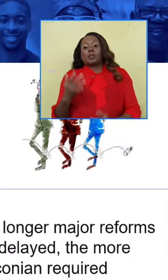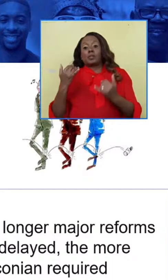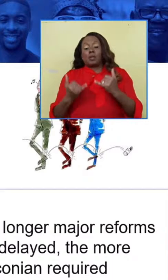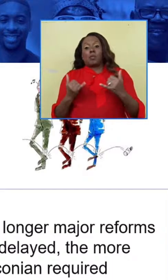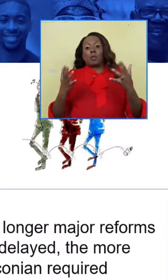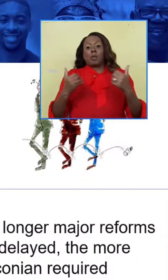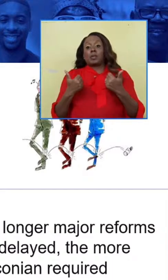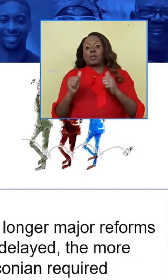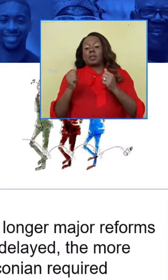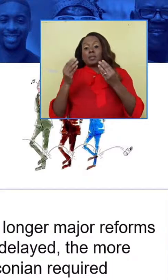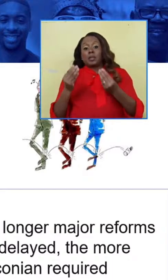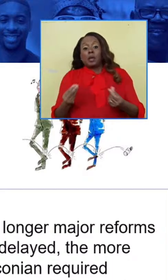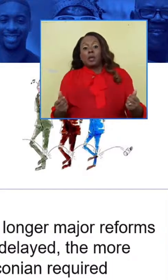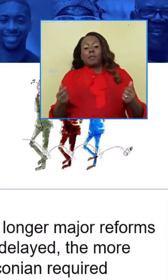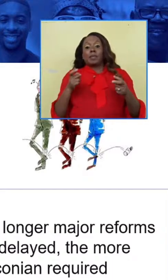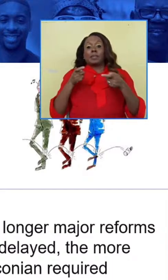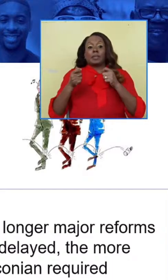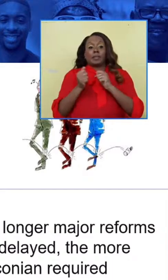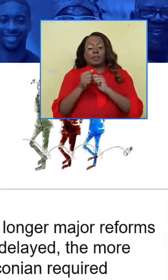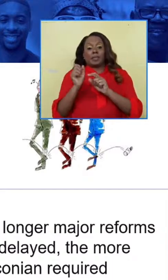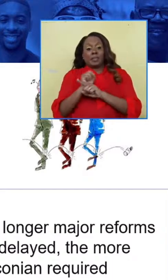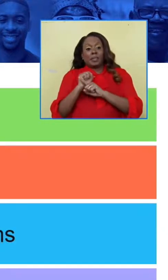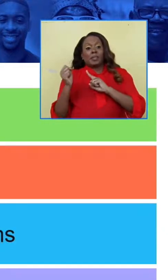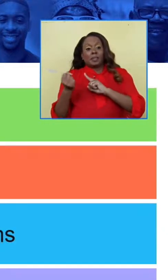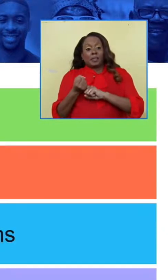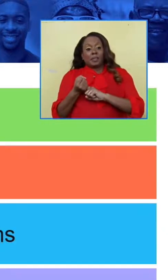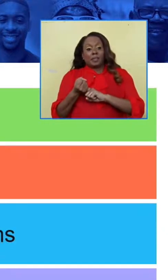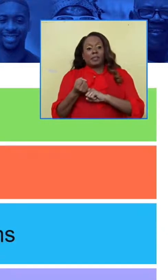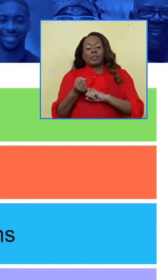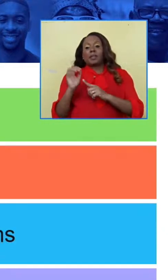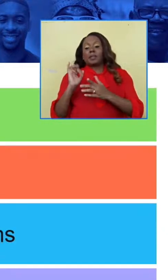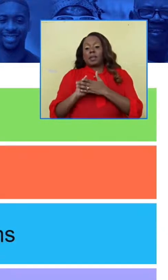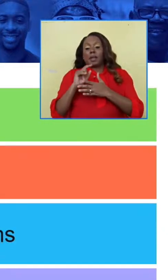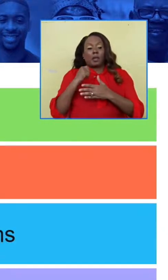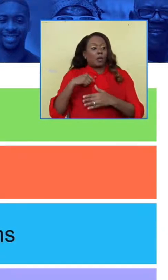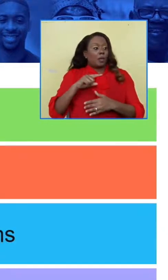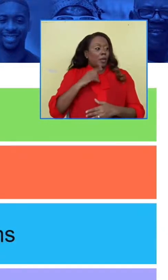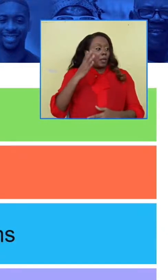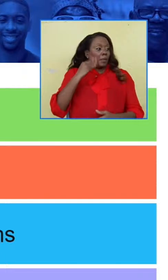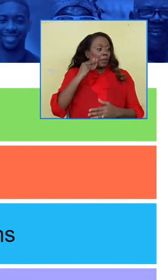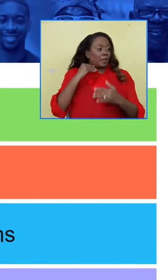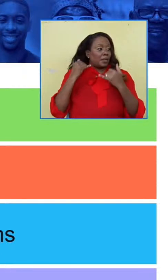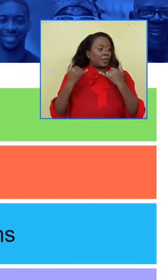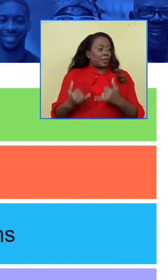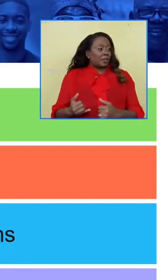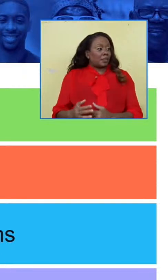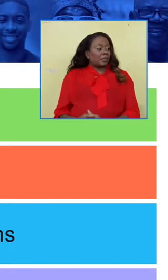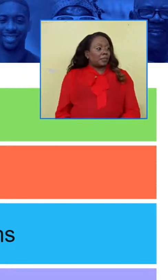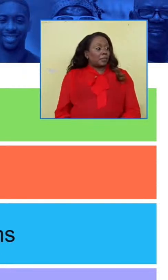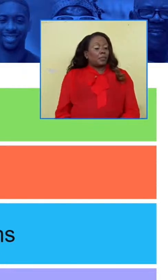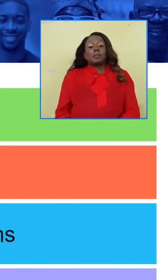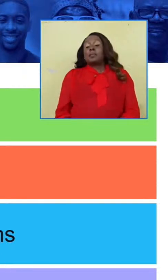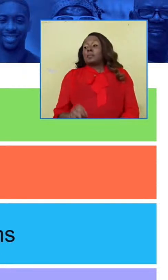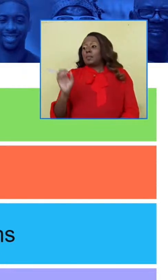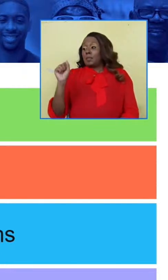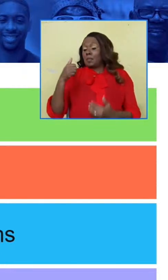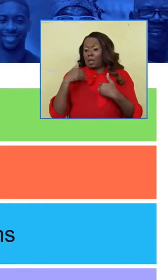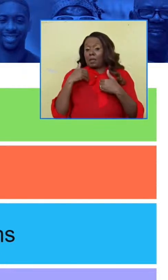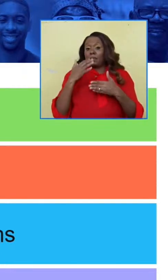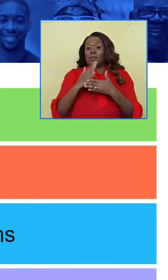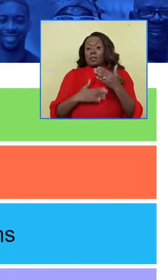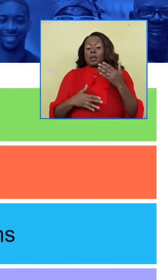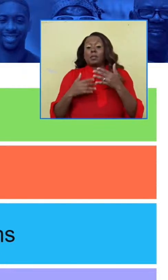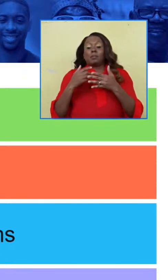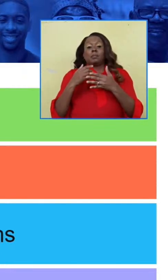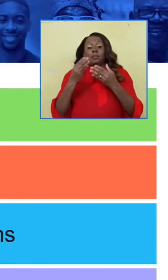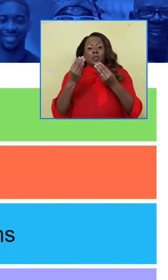road and trying to deal with the situation that confronts us. And yes, there are some solutions. What we believe that there